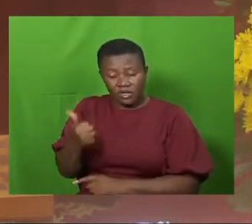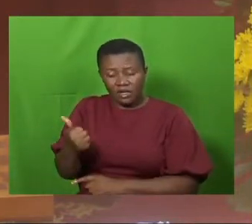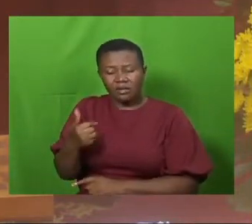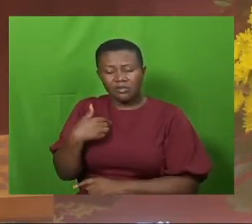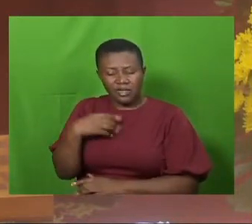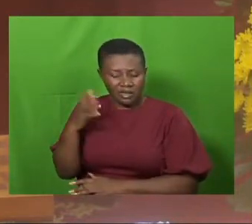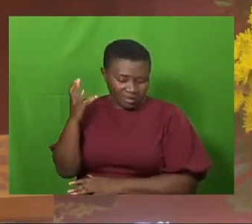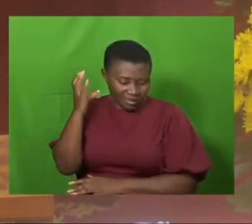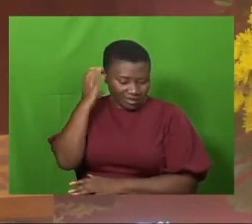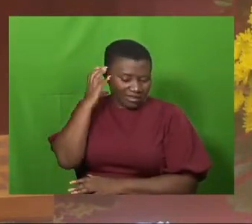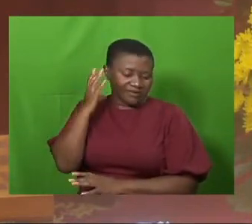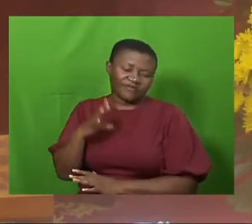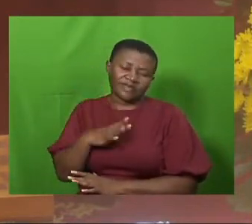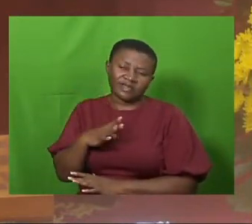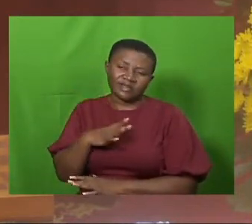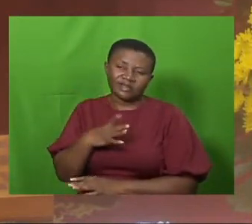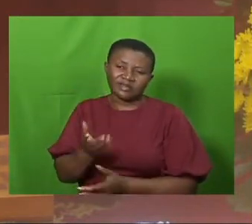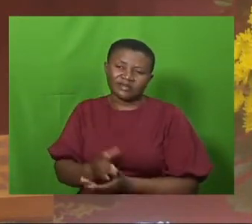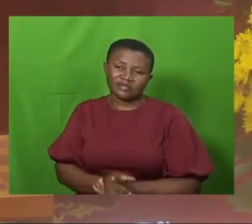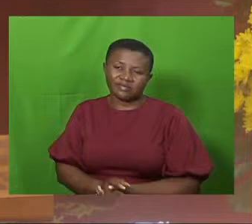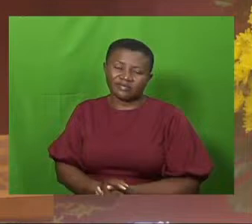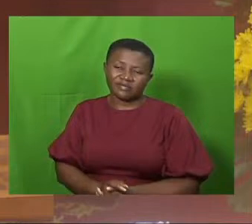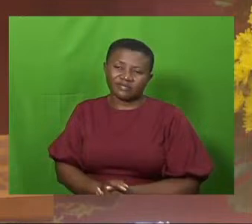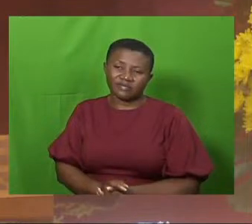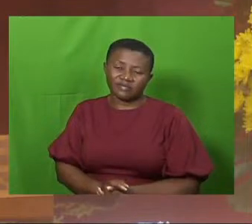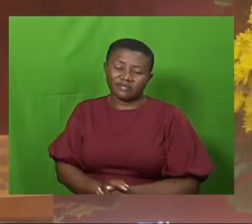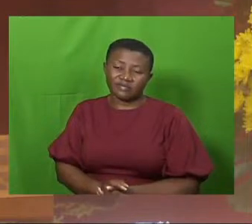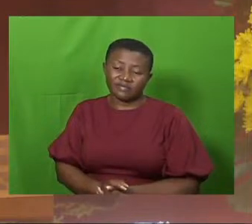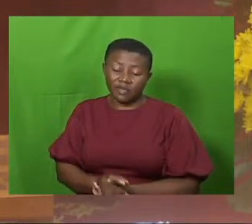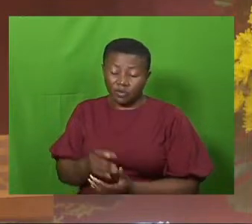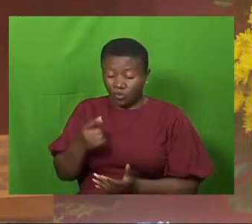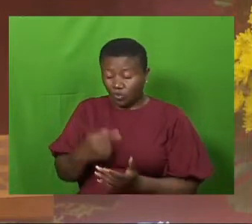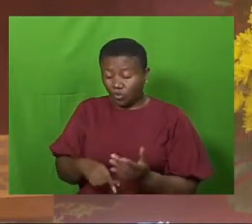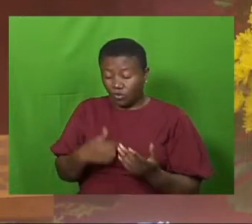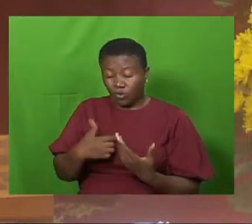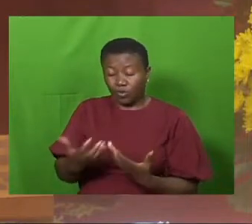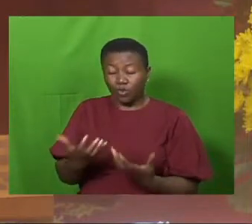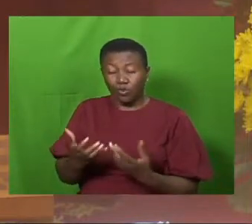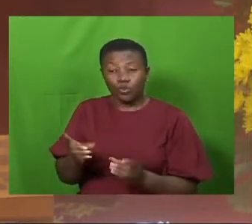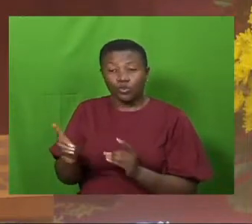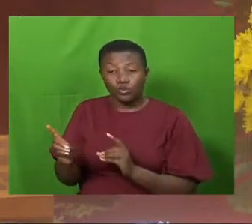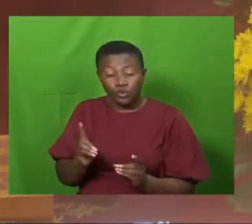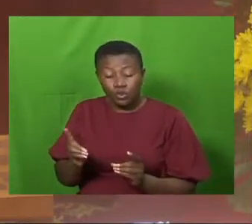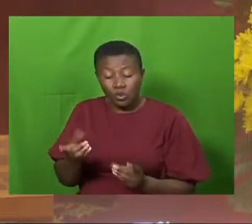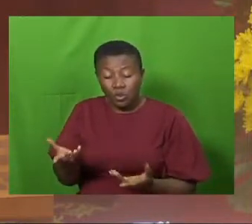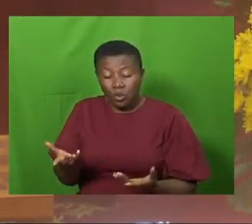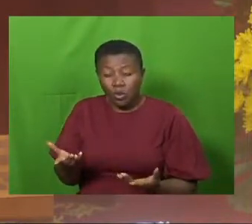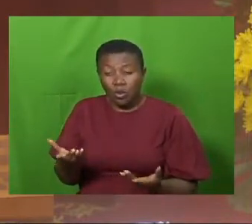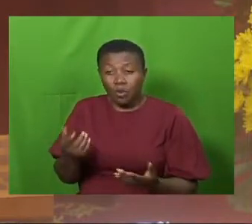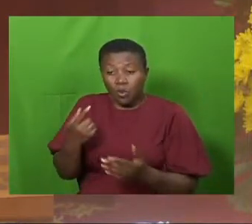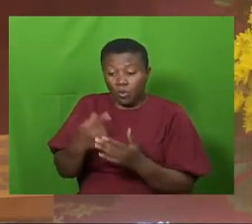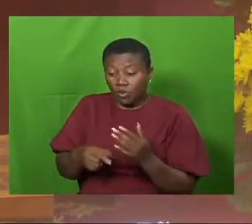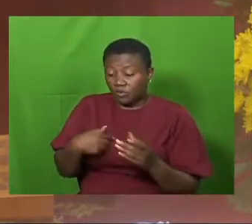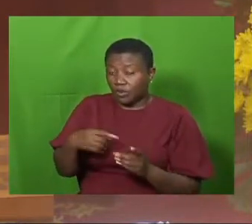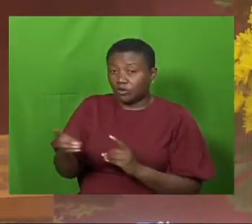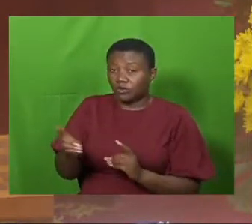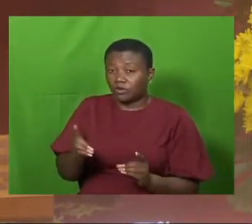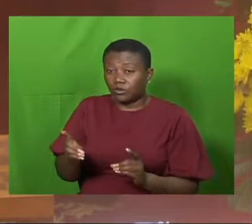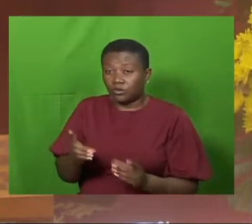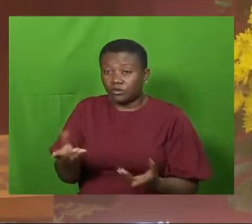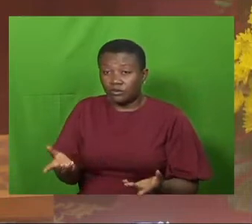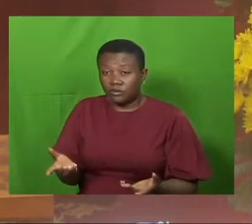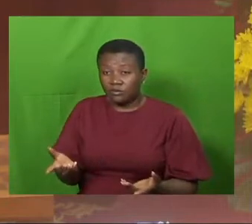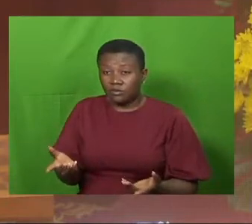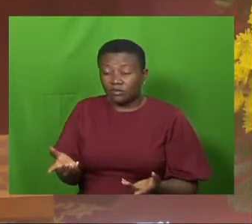Speaker, what I am seeking to do, or what I've just done, is not a novelty.